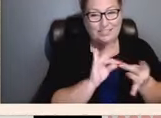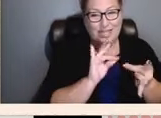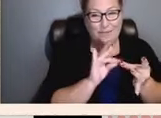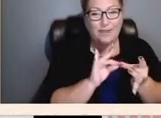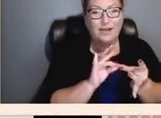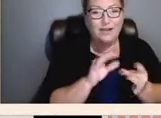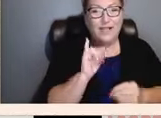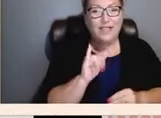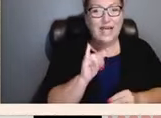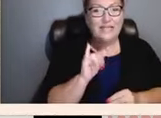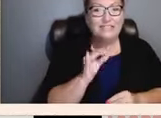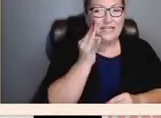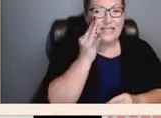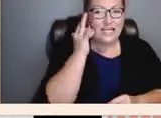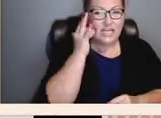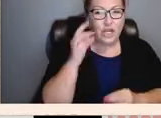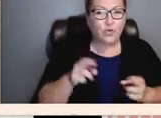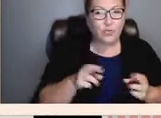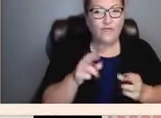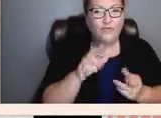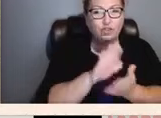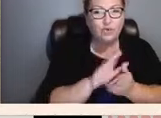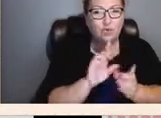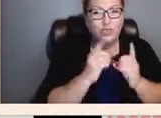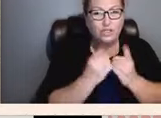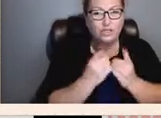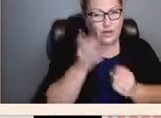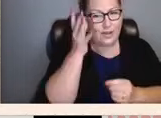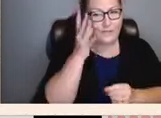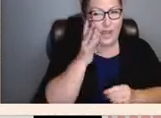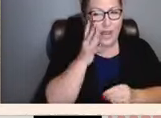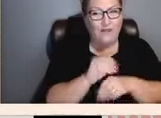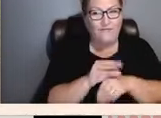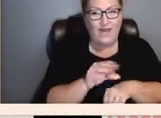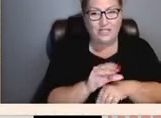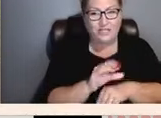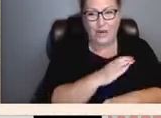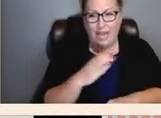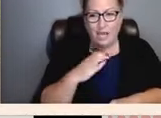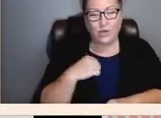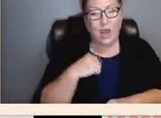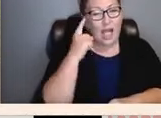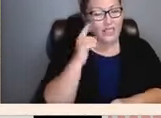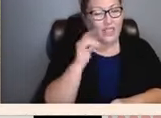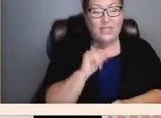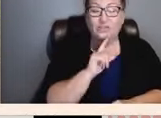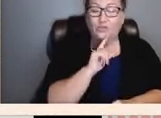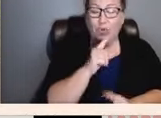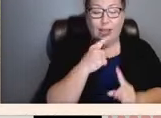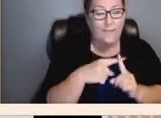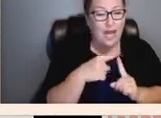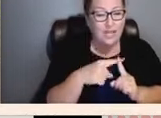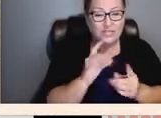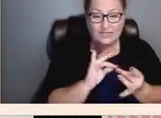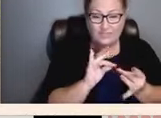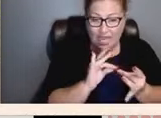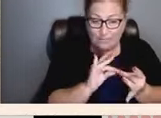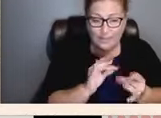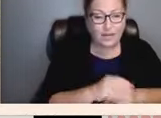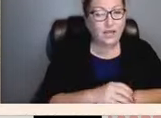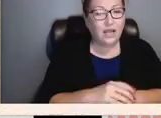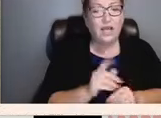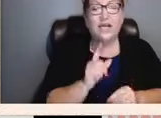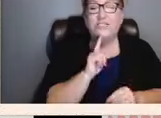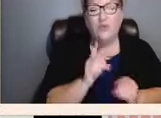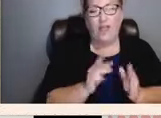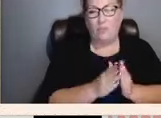School District's Parent Advisory Council. I think it's a very positive statement. It's very broad. I